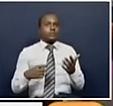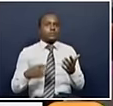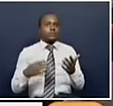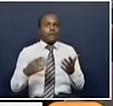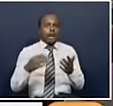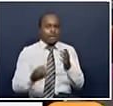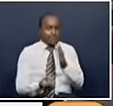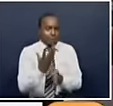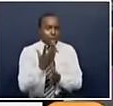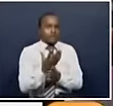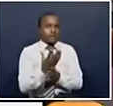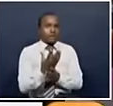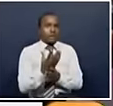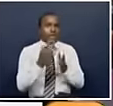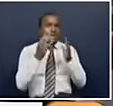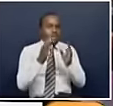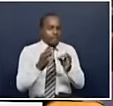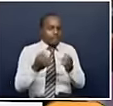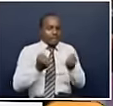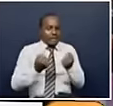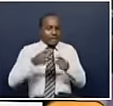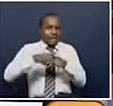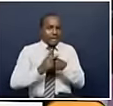and the product. Even if it's a garage. And it's why